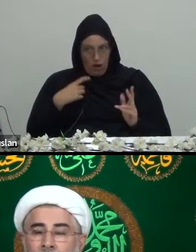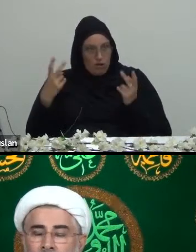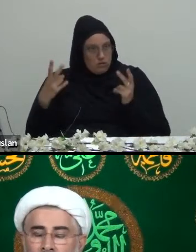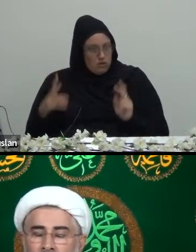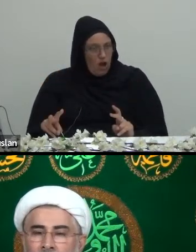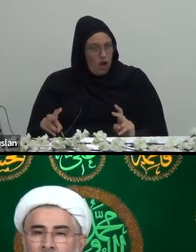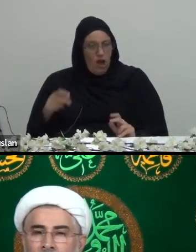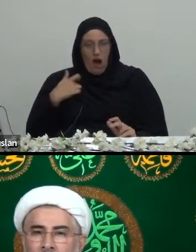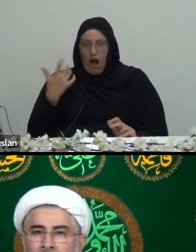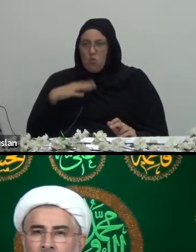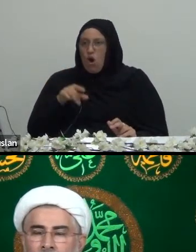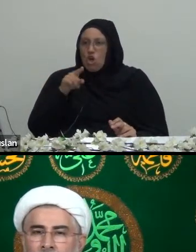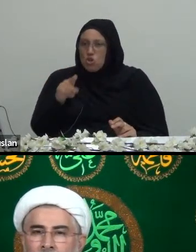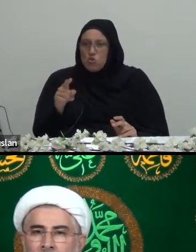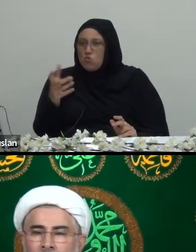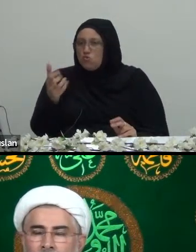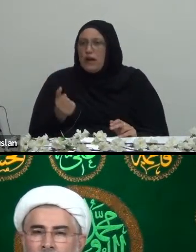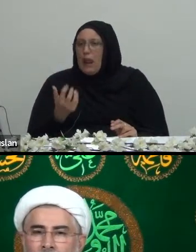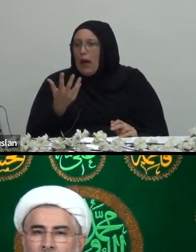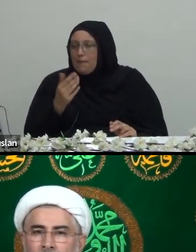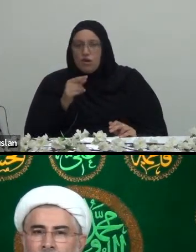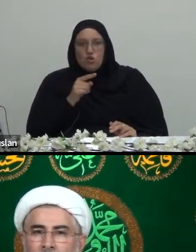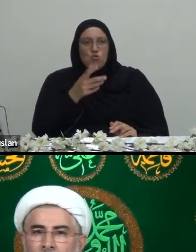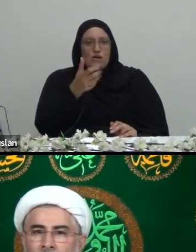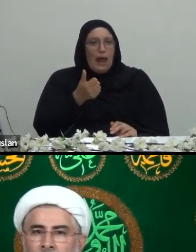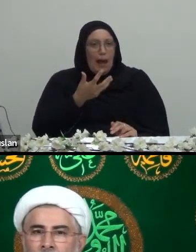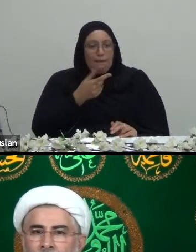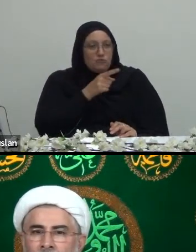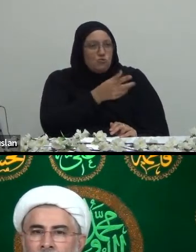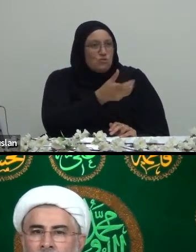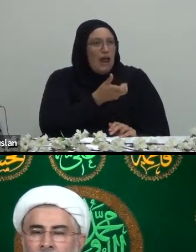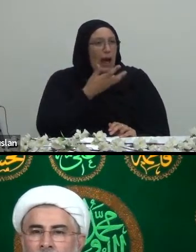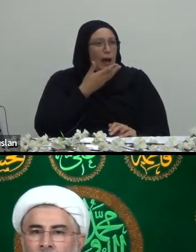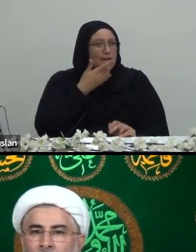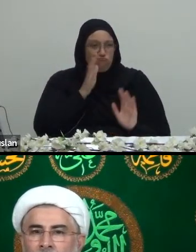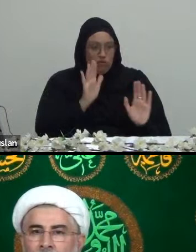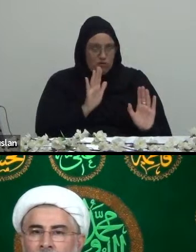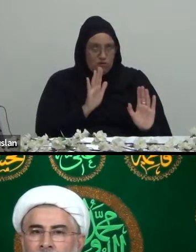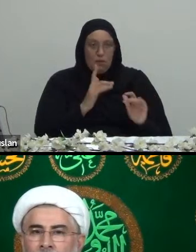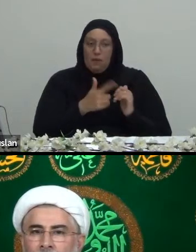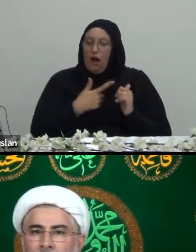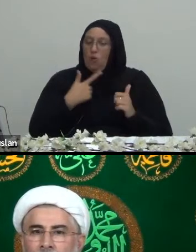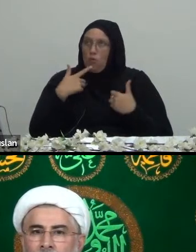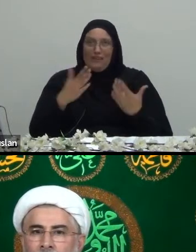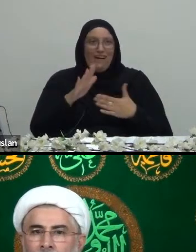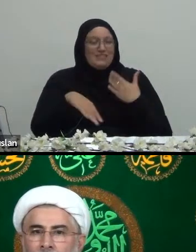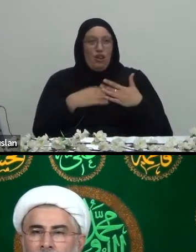alive, but then tell them you're not going to get it until I pass away?